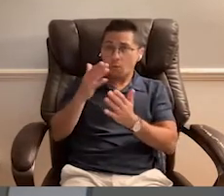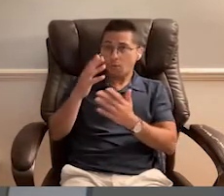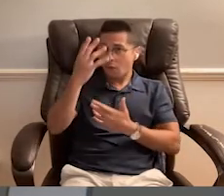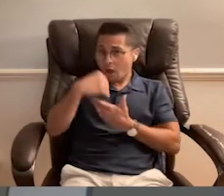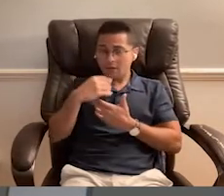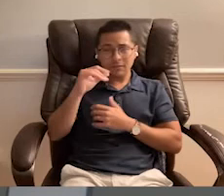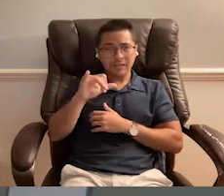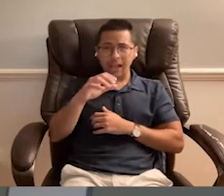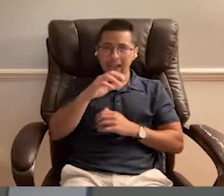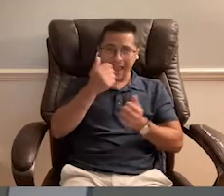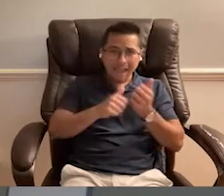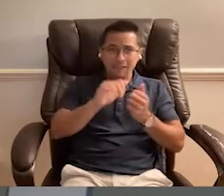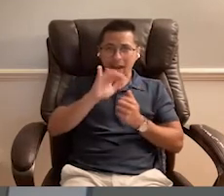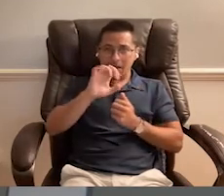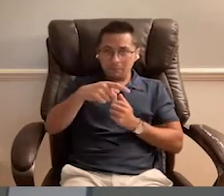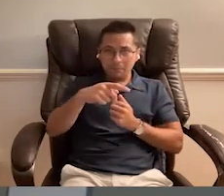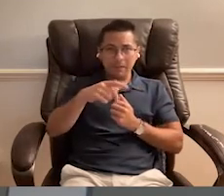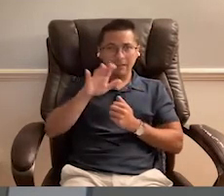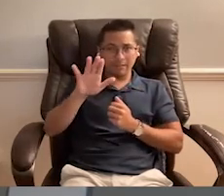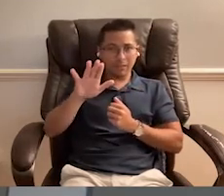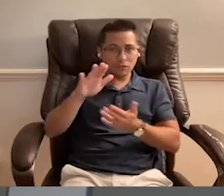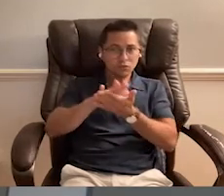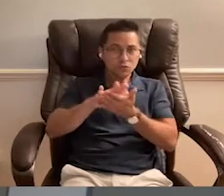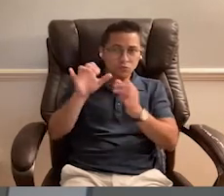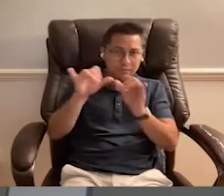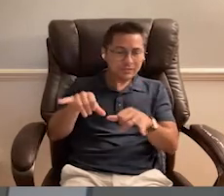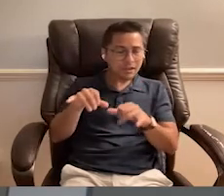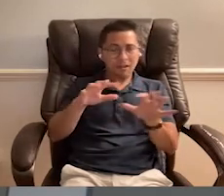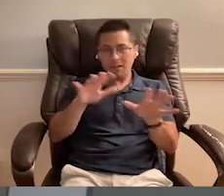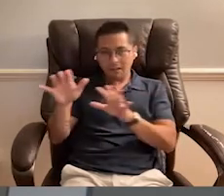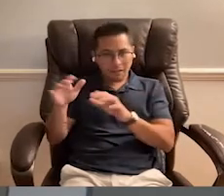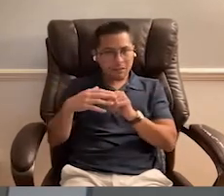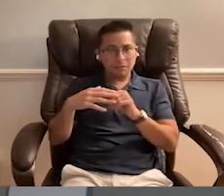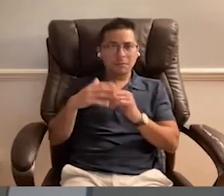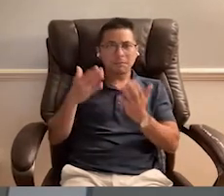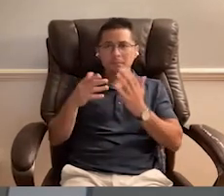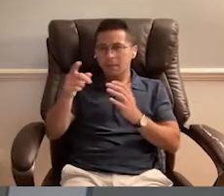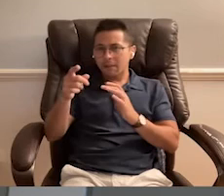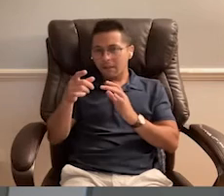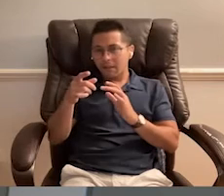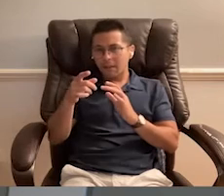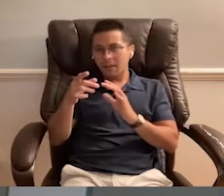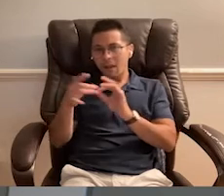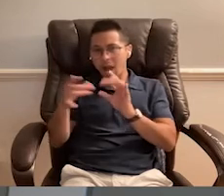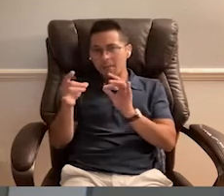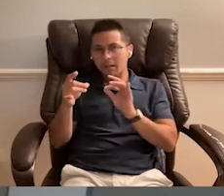people need to prove autism, like every single IEP they've ever been to in their school system, stuff like that.